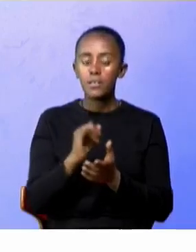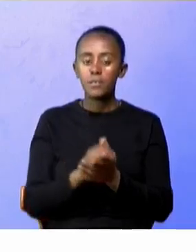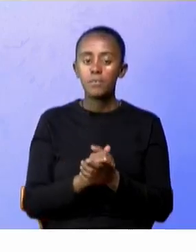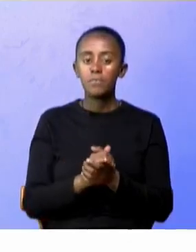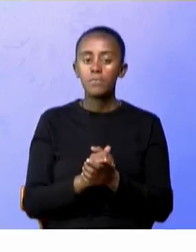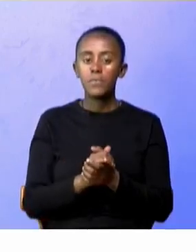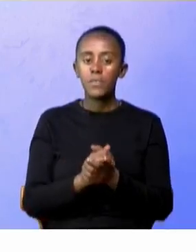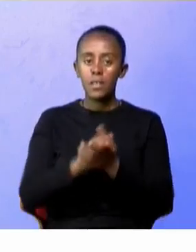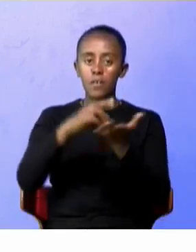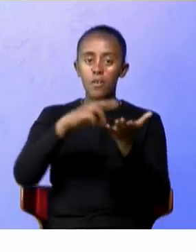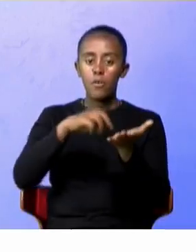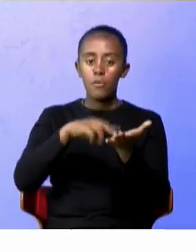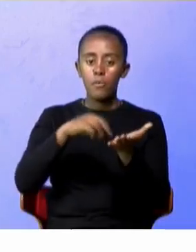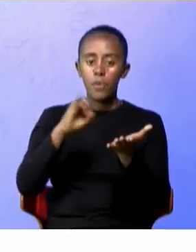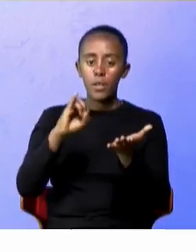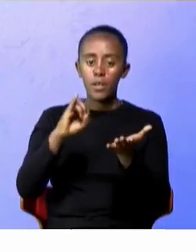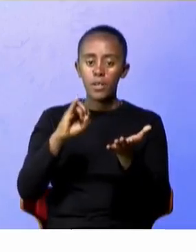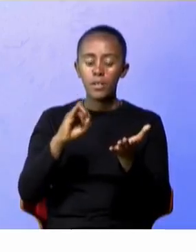reading